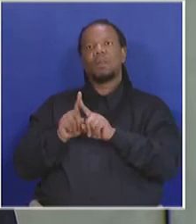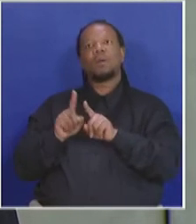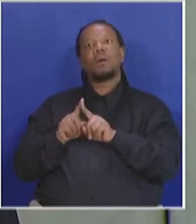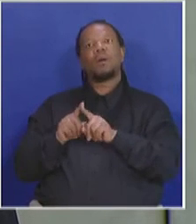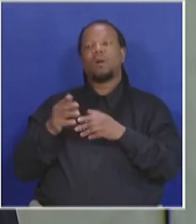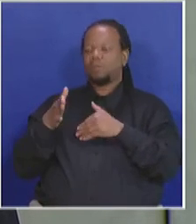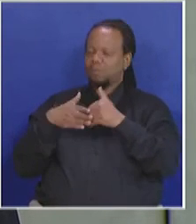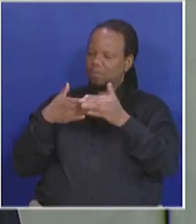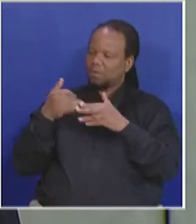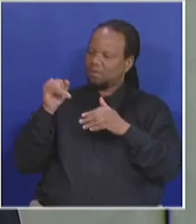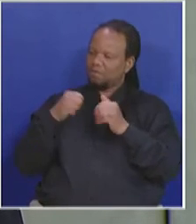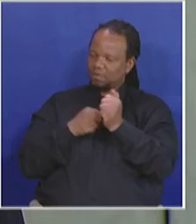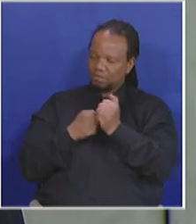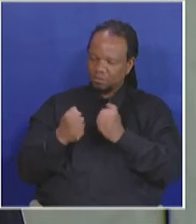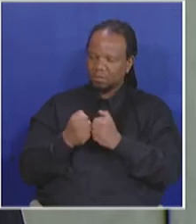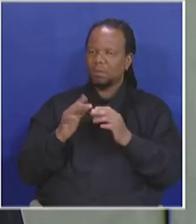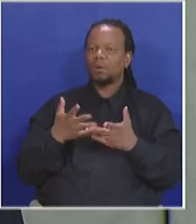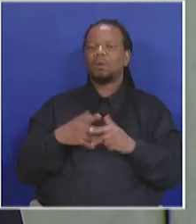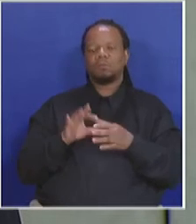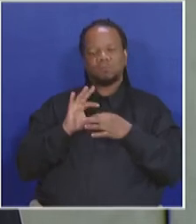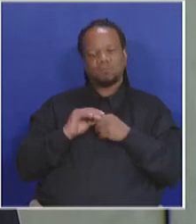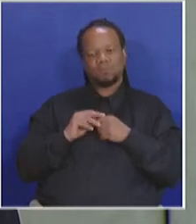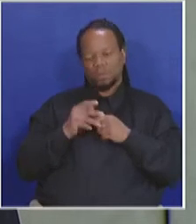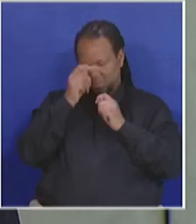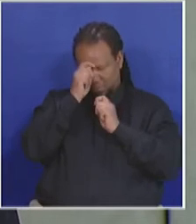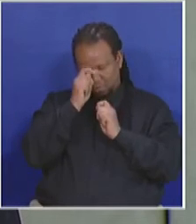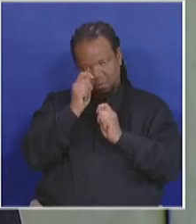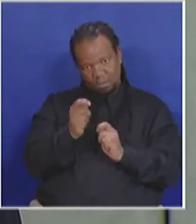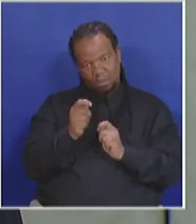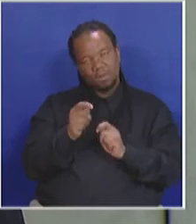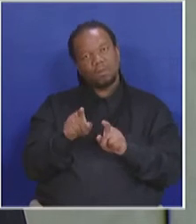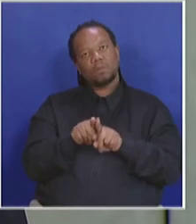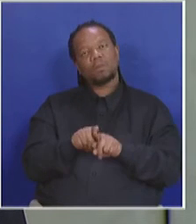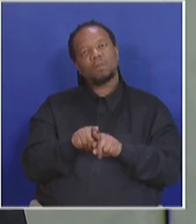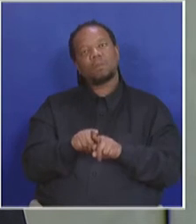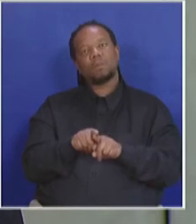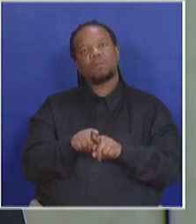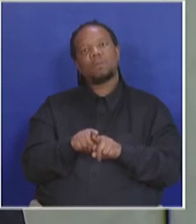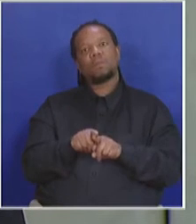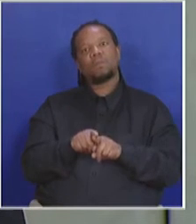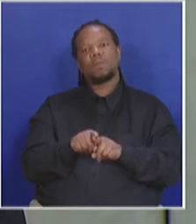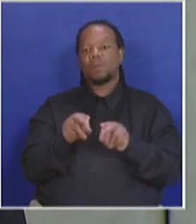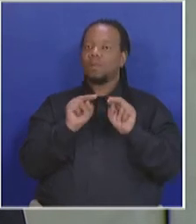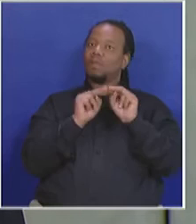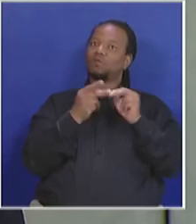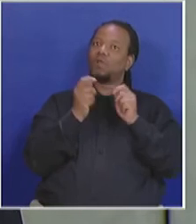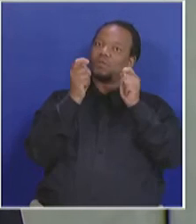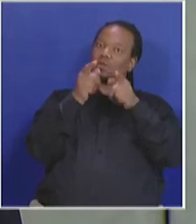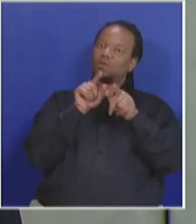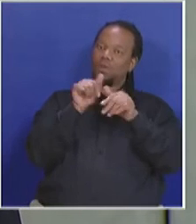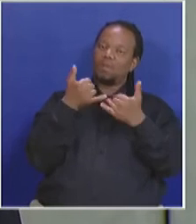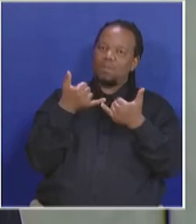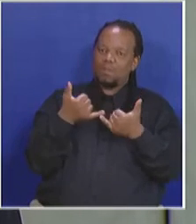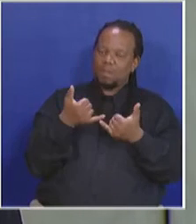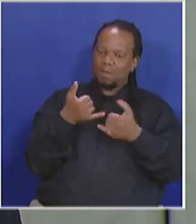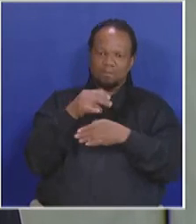infrastructure and compliance in relation to the rollout of infrastructure. National Treasury has made it their business to closely